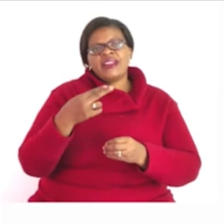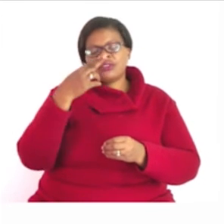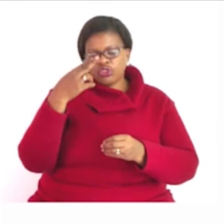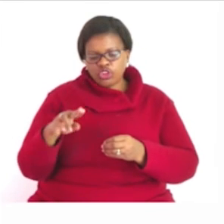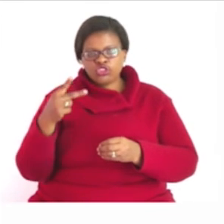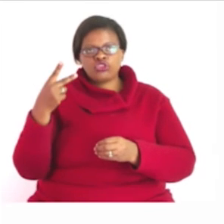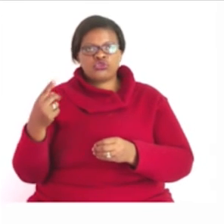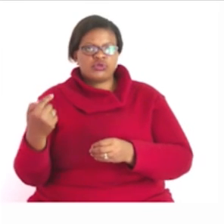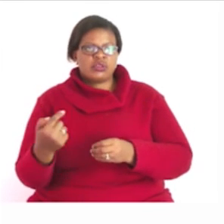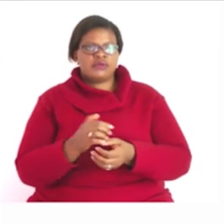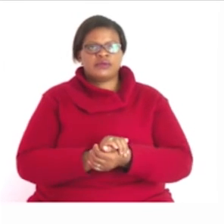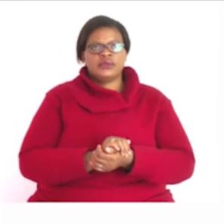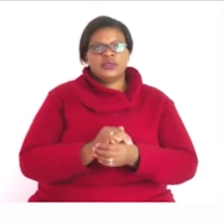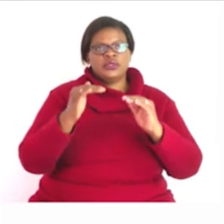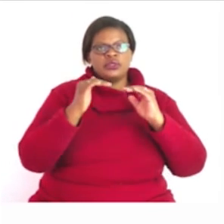then C,